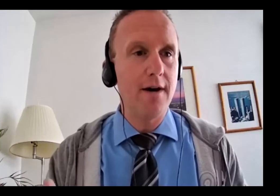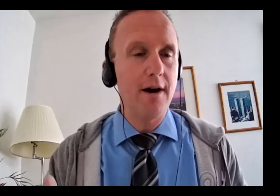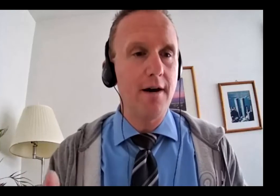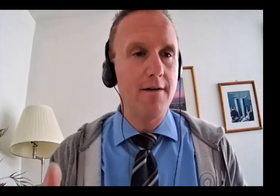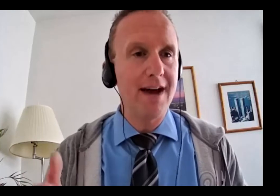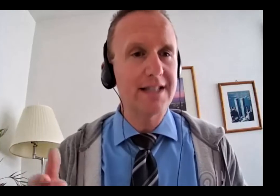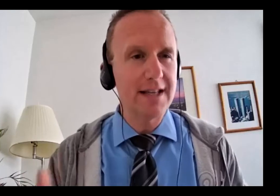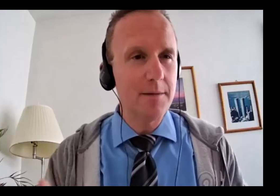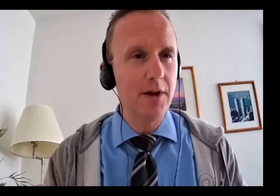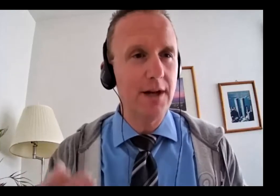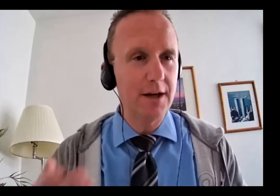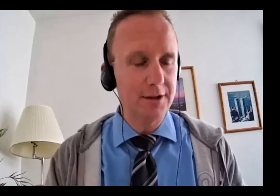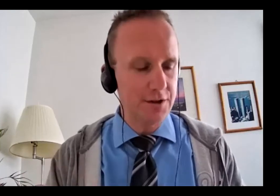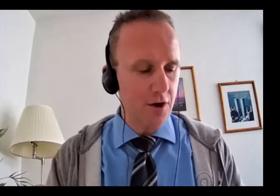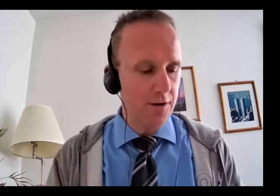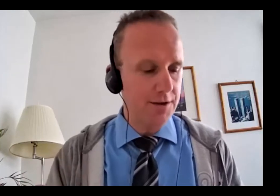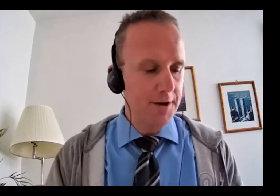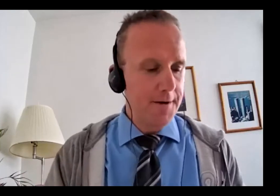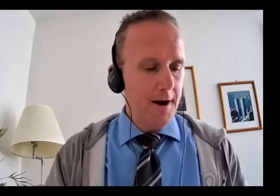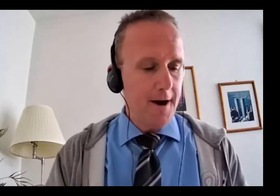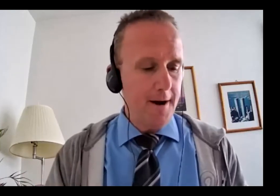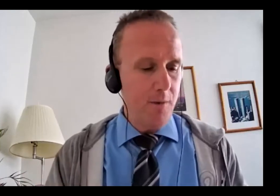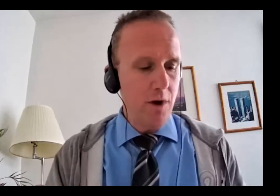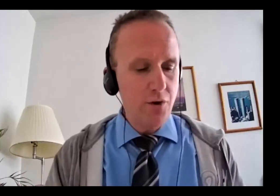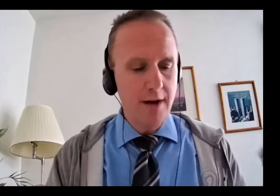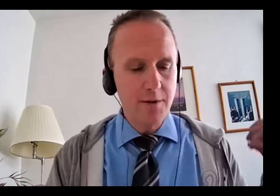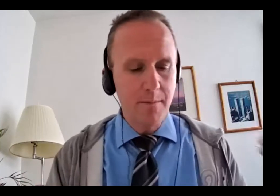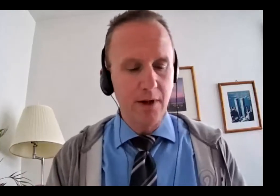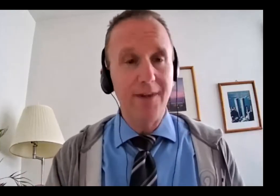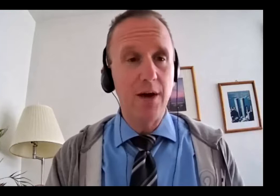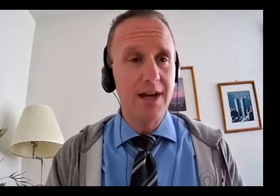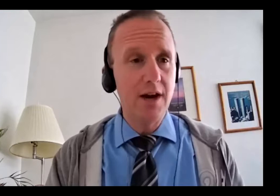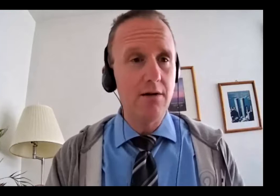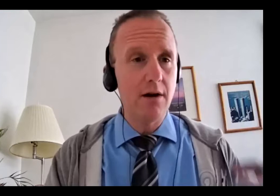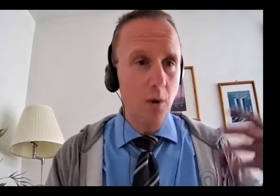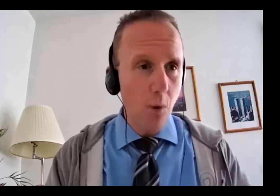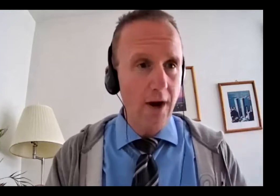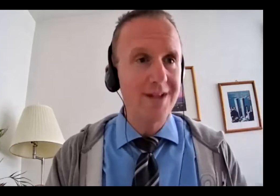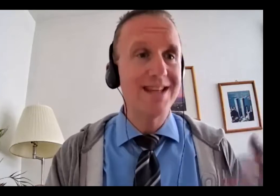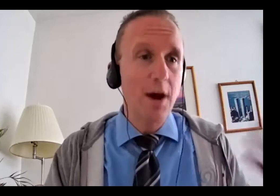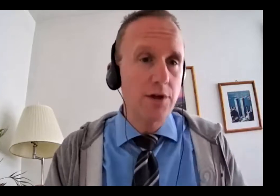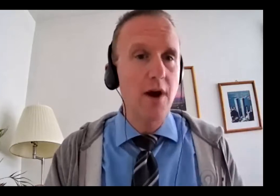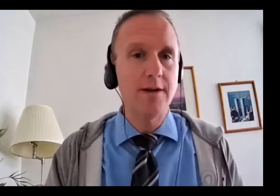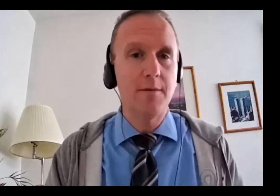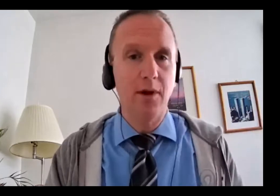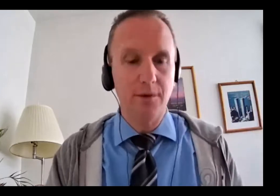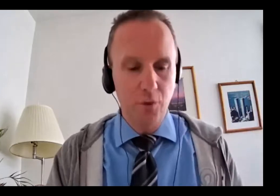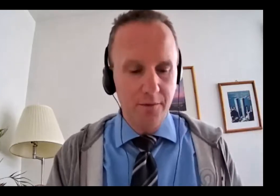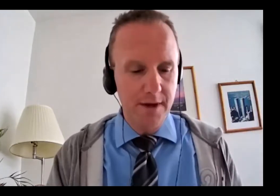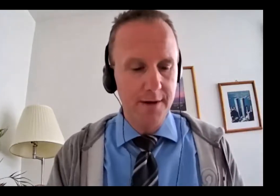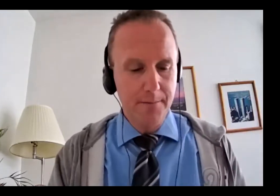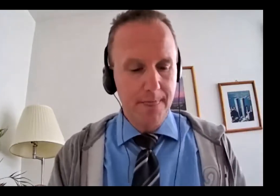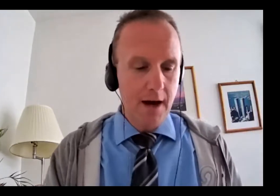of accessibility concerns. But we're trying to build that here, awareness, and we're trying to